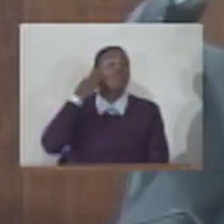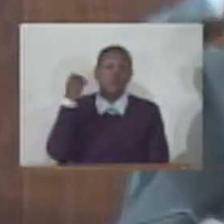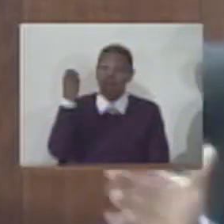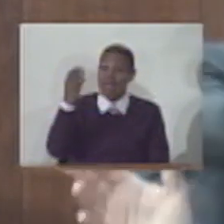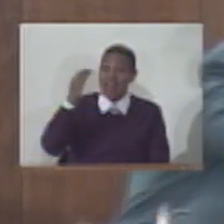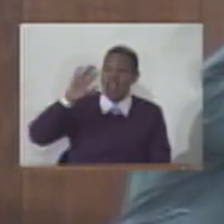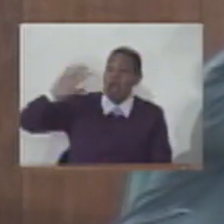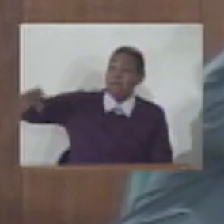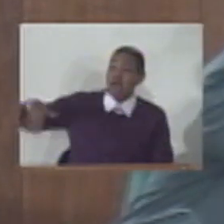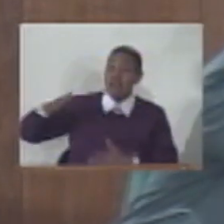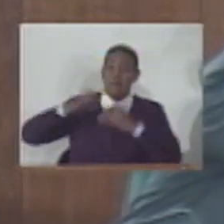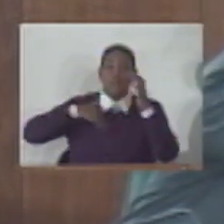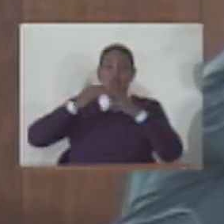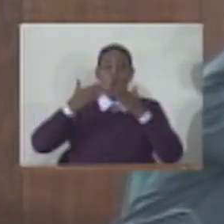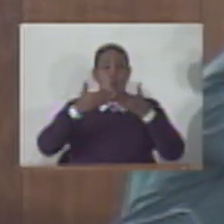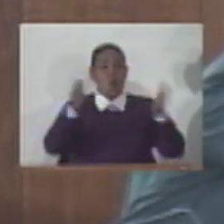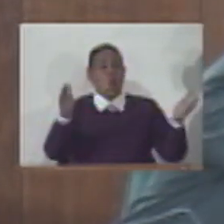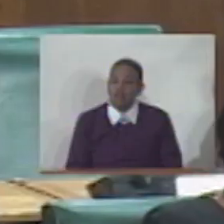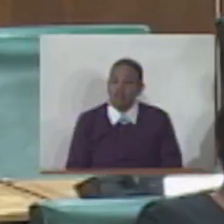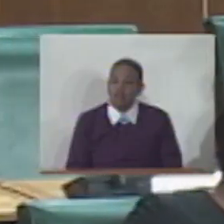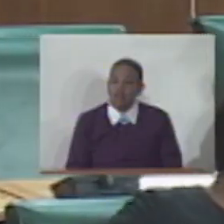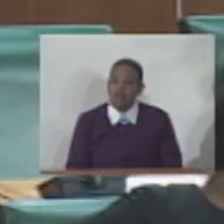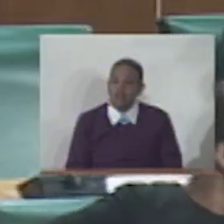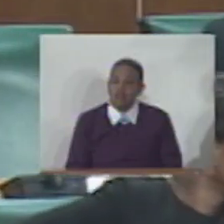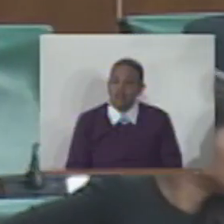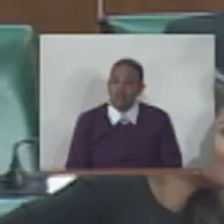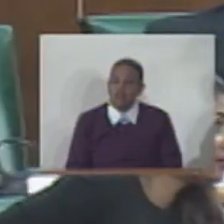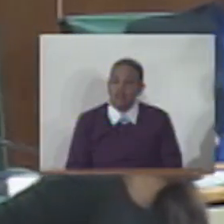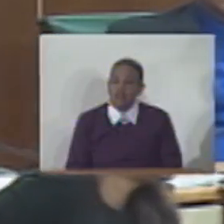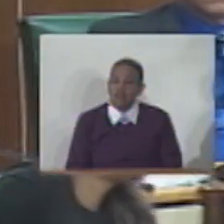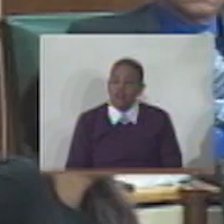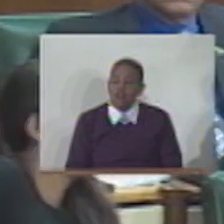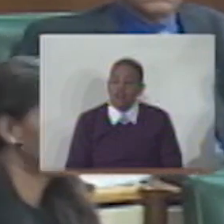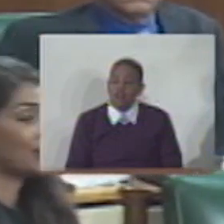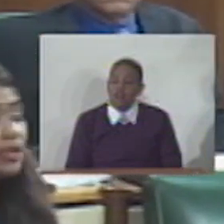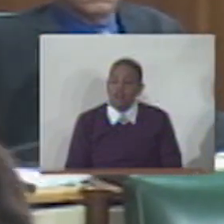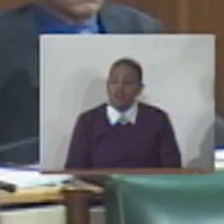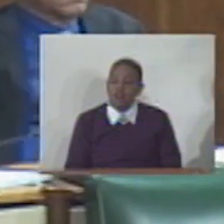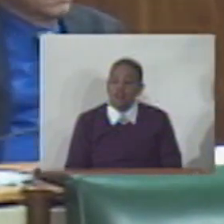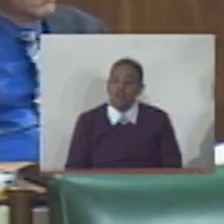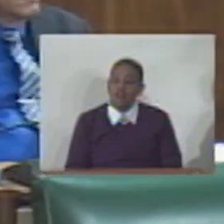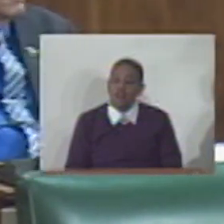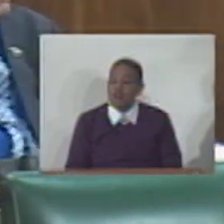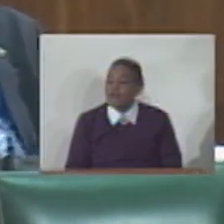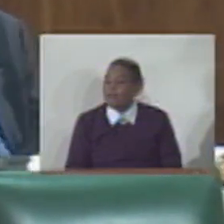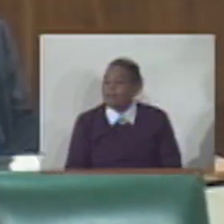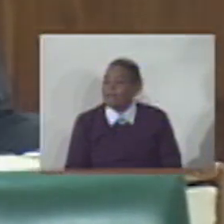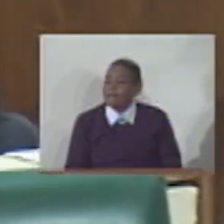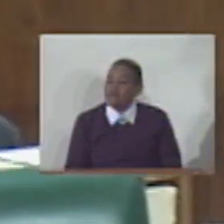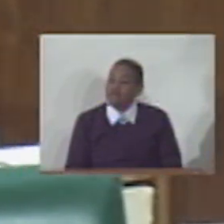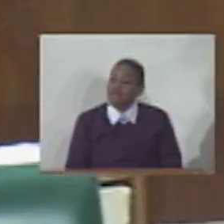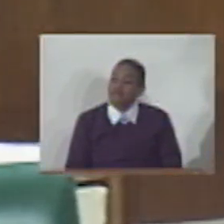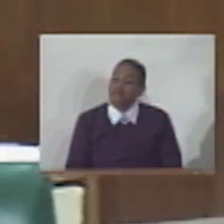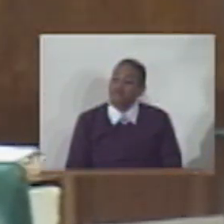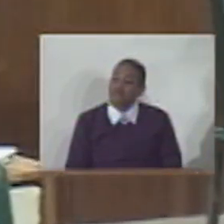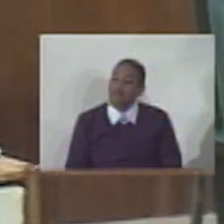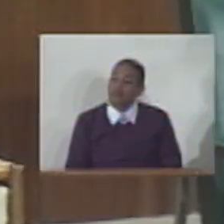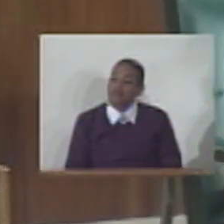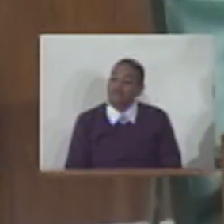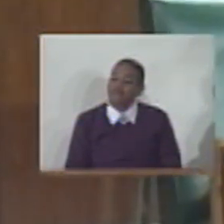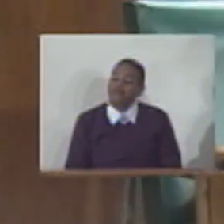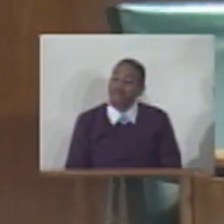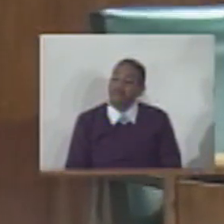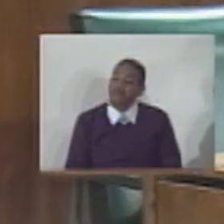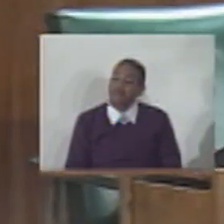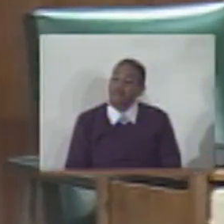with guidance from the Ministry of Health and Wellness. The Prime Minister says work will include clearing and cleaning of drains, gullies, roadsides,